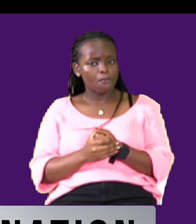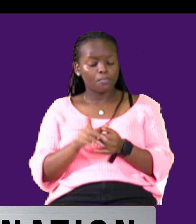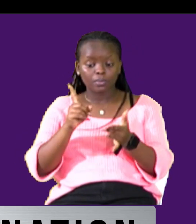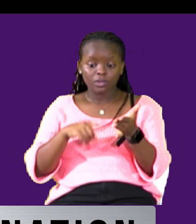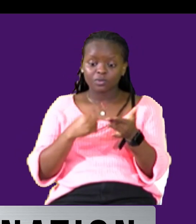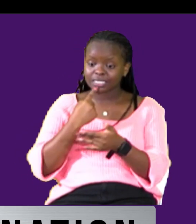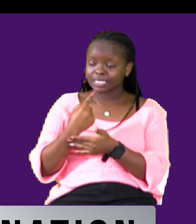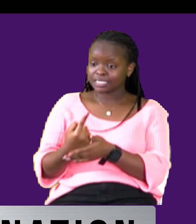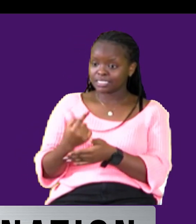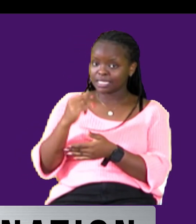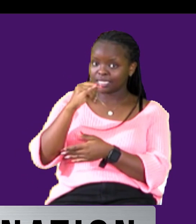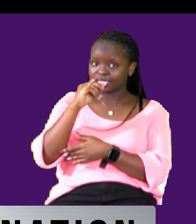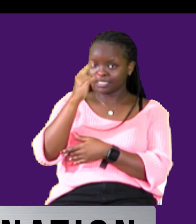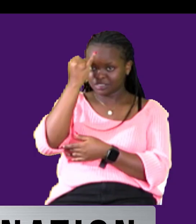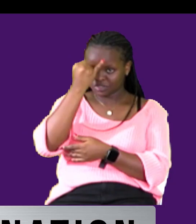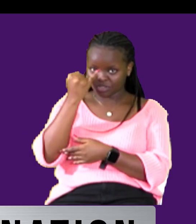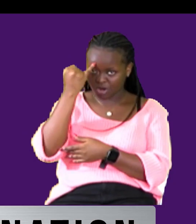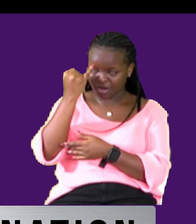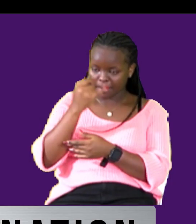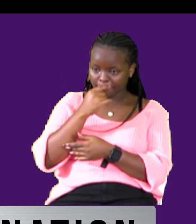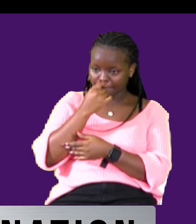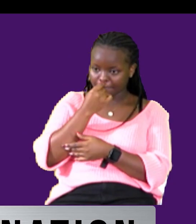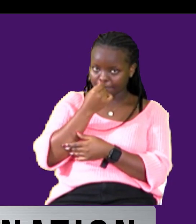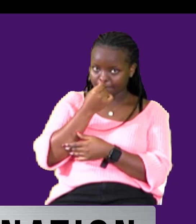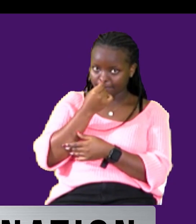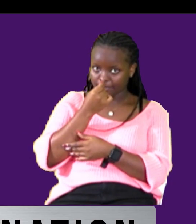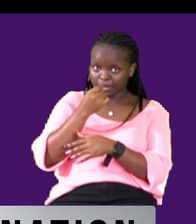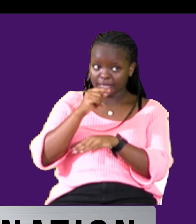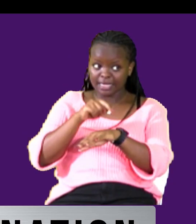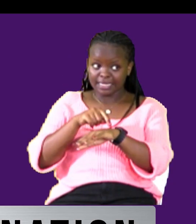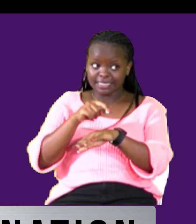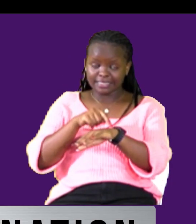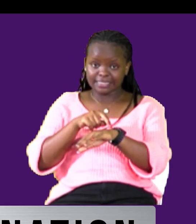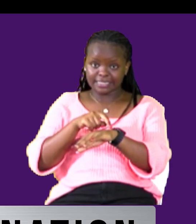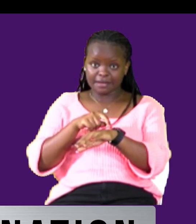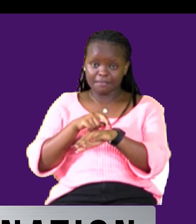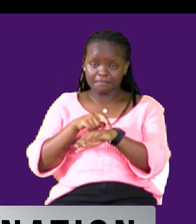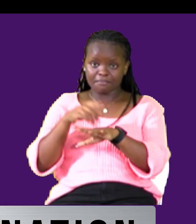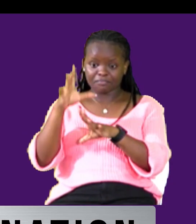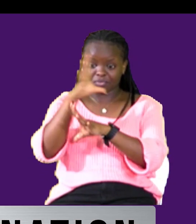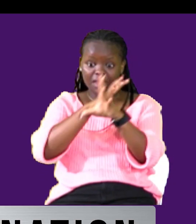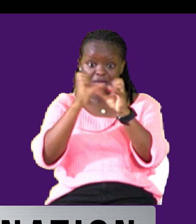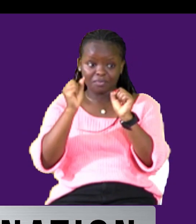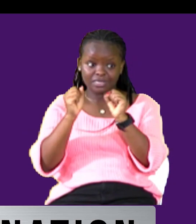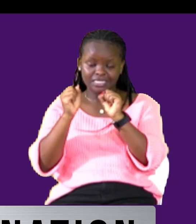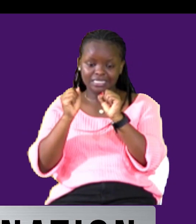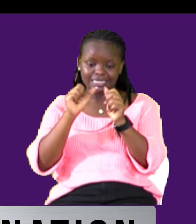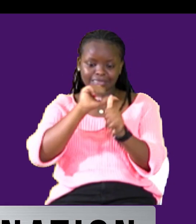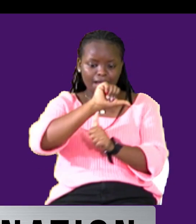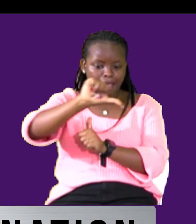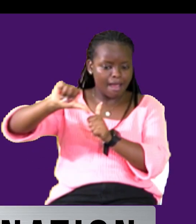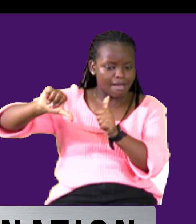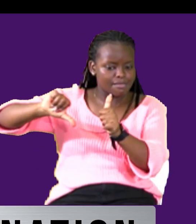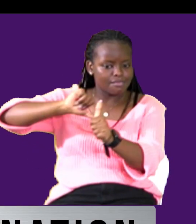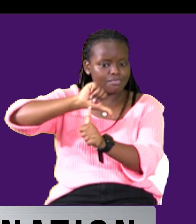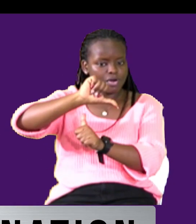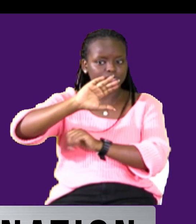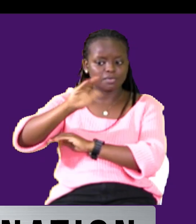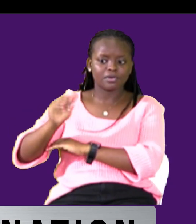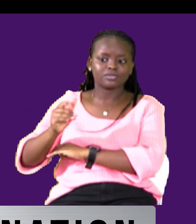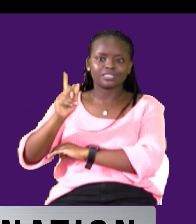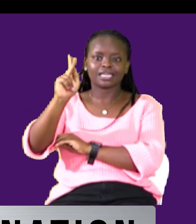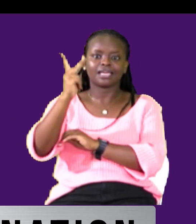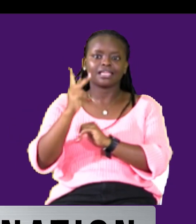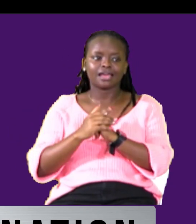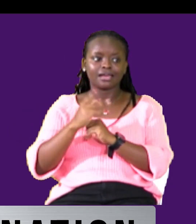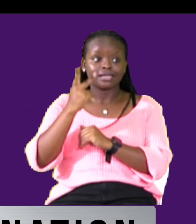said, JONAH, is that during the time that the president was going around Mount Kenya, you saw the project that the